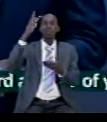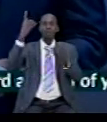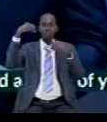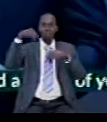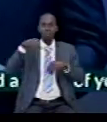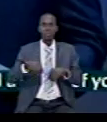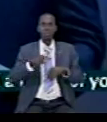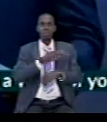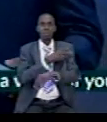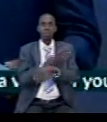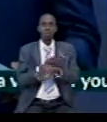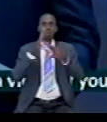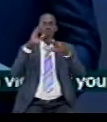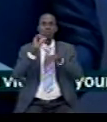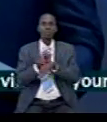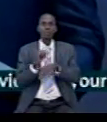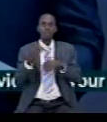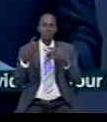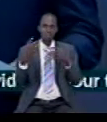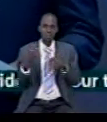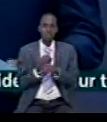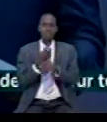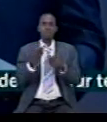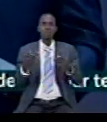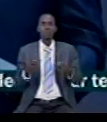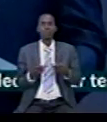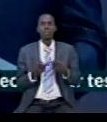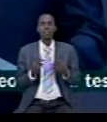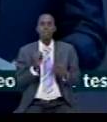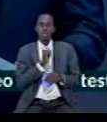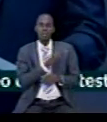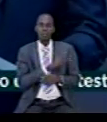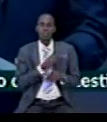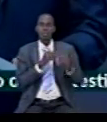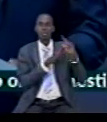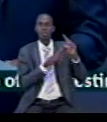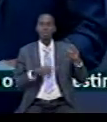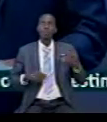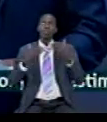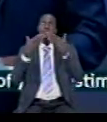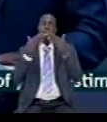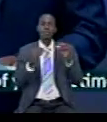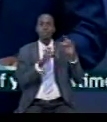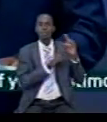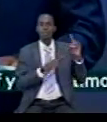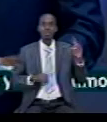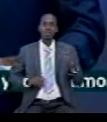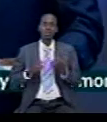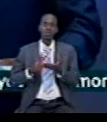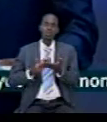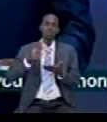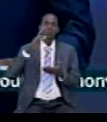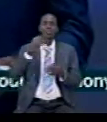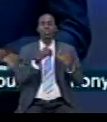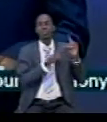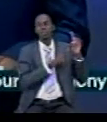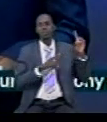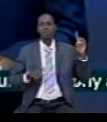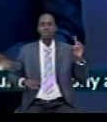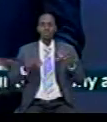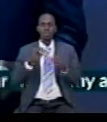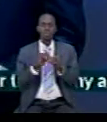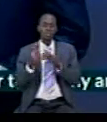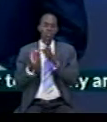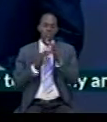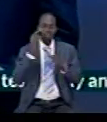miracles took place. Let's appreciate the Lord. Let's thank the Lord. Let's glorify the Lord. In